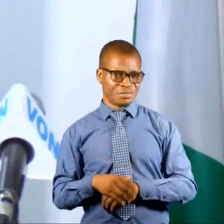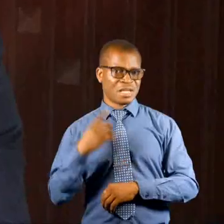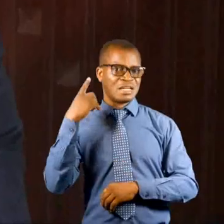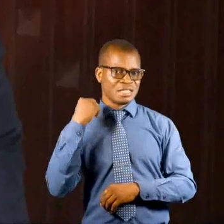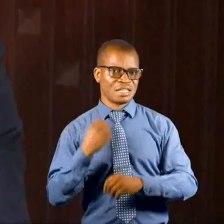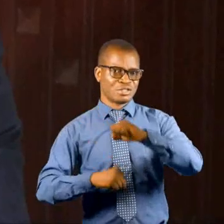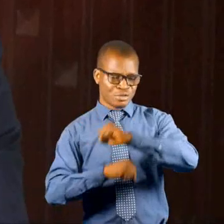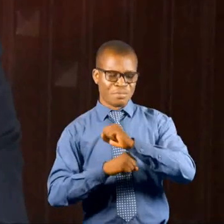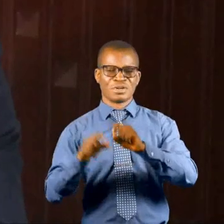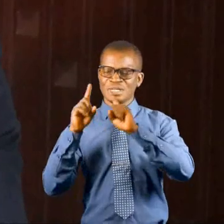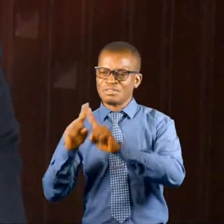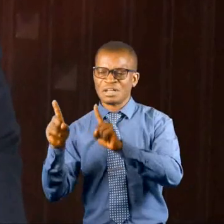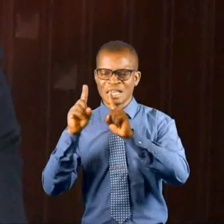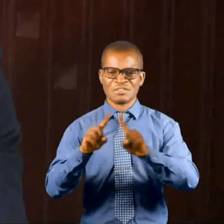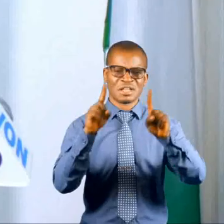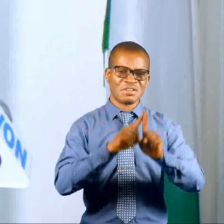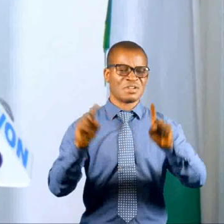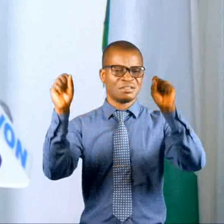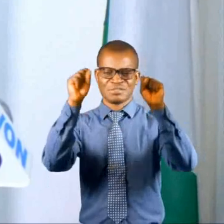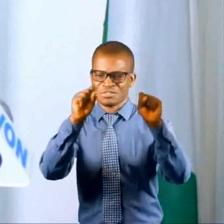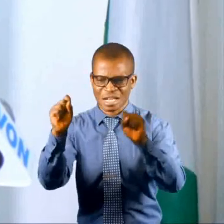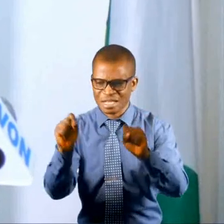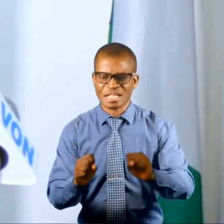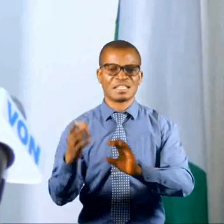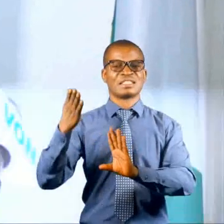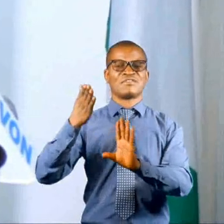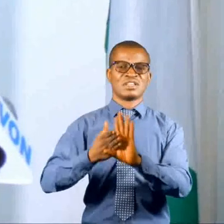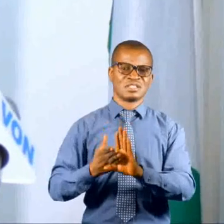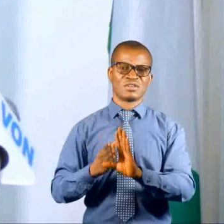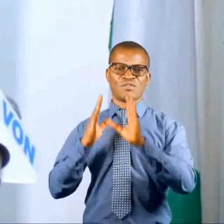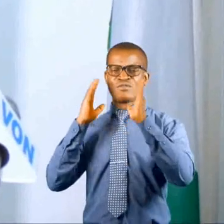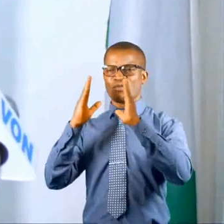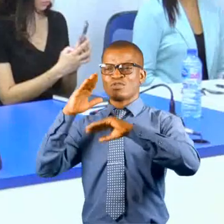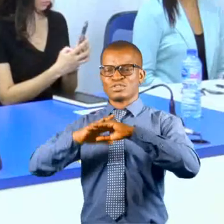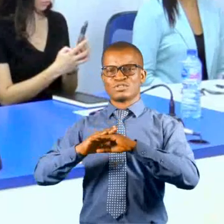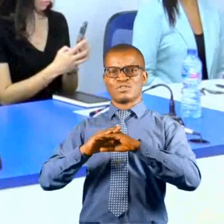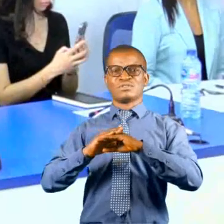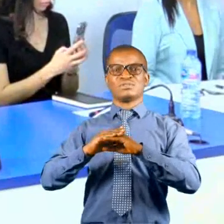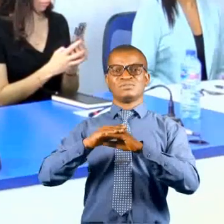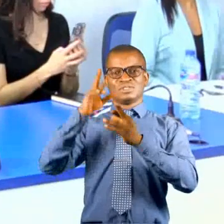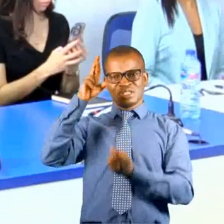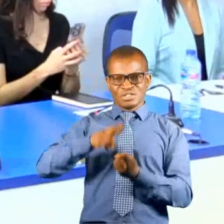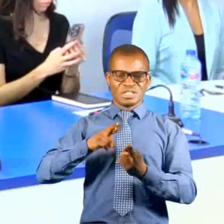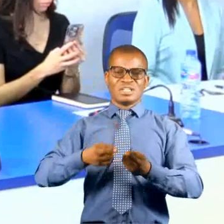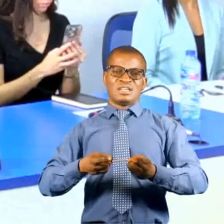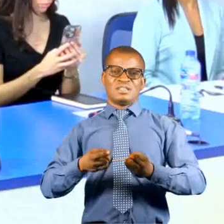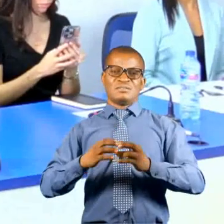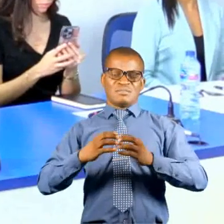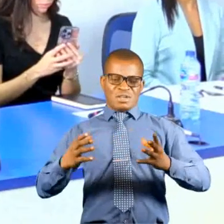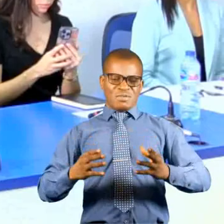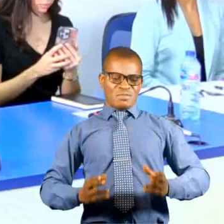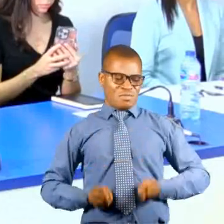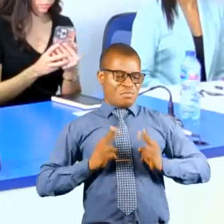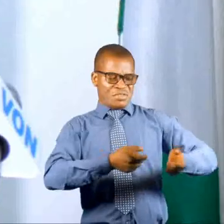Nigeria and has recently supported several strategic interventions targeted at controlling the scourge of human